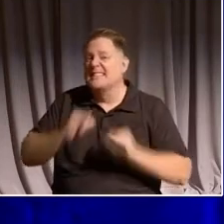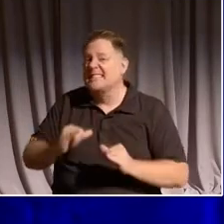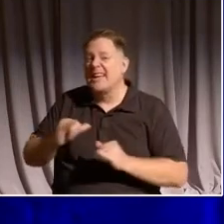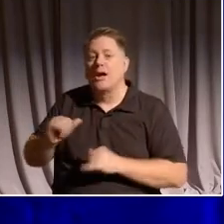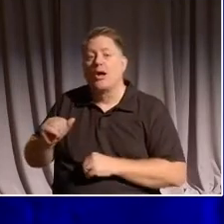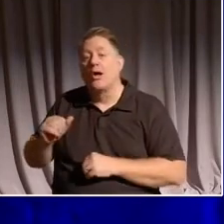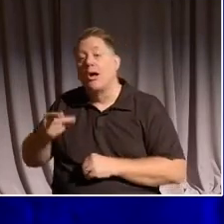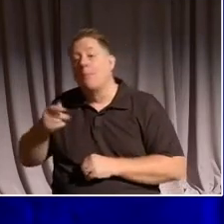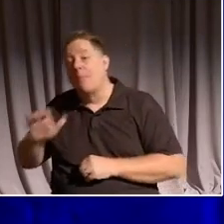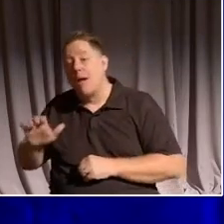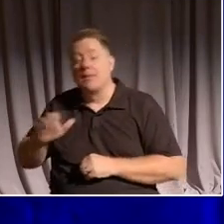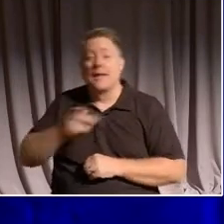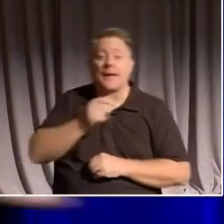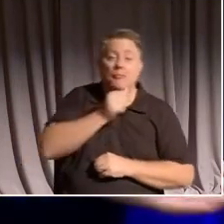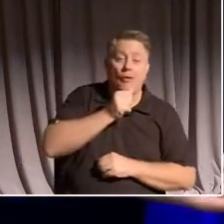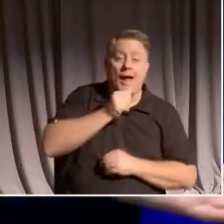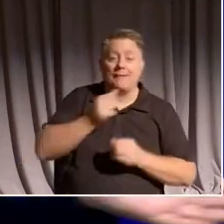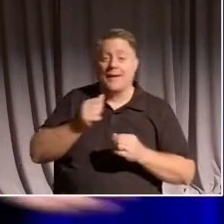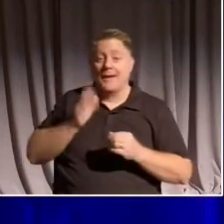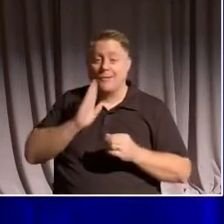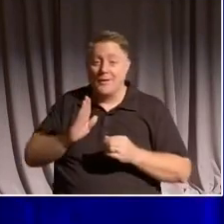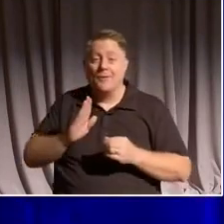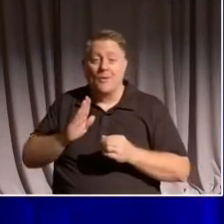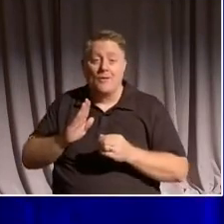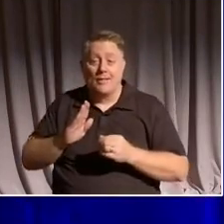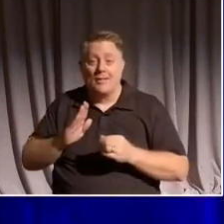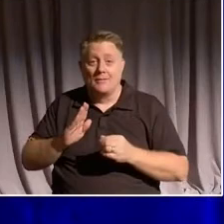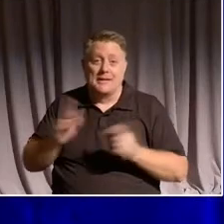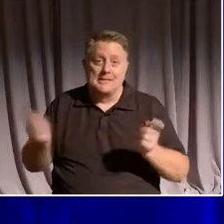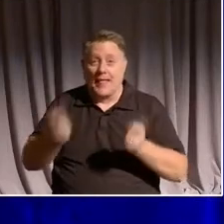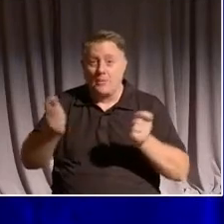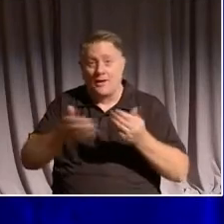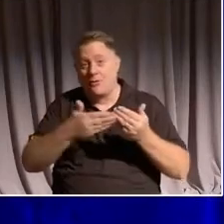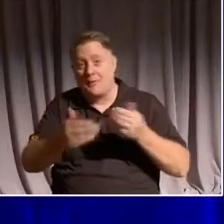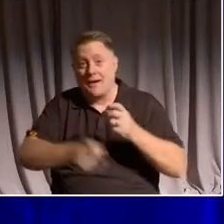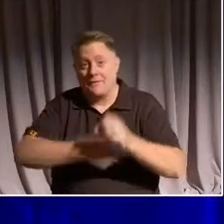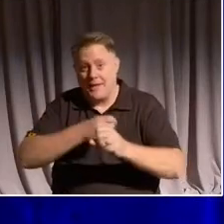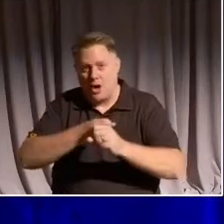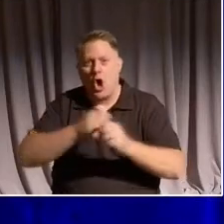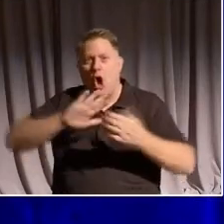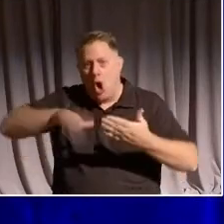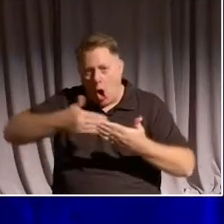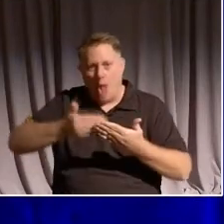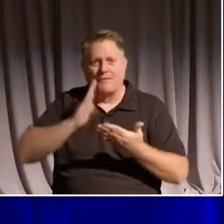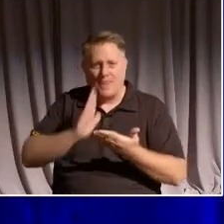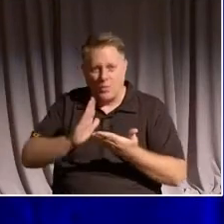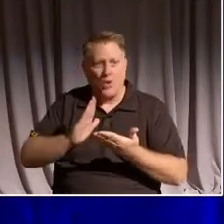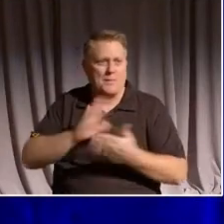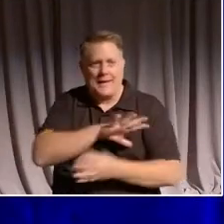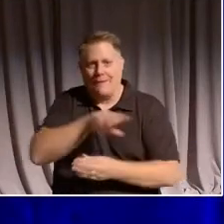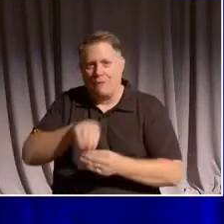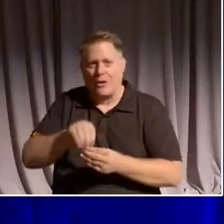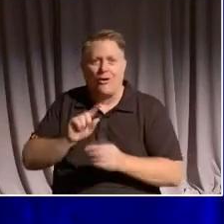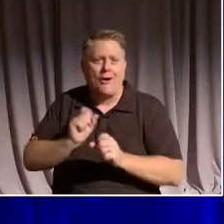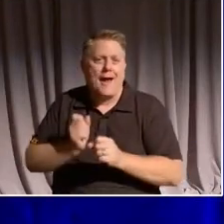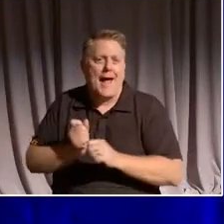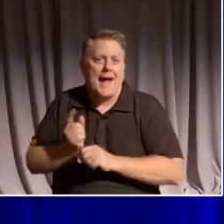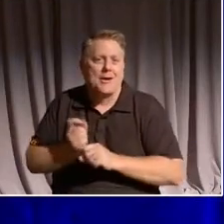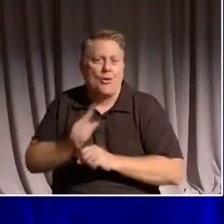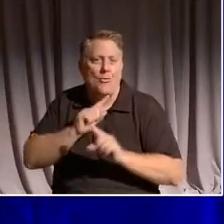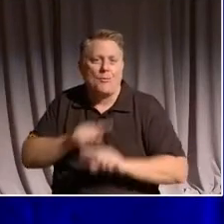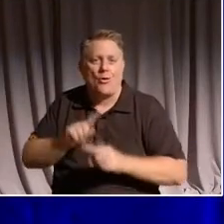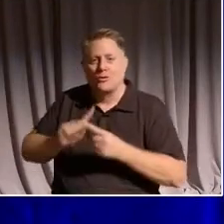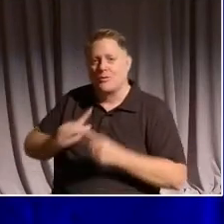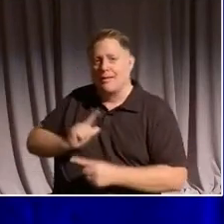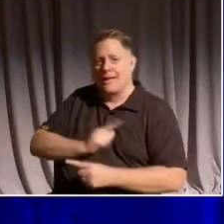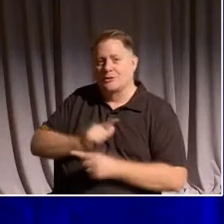public-private initiatives that we will be celebrating for the remainder of this year. All of that will be captured in our annual report to the